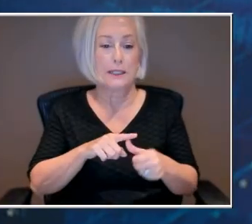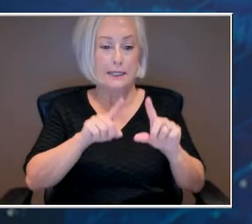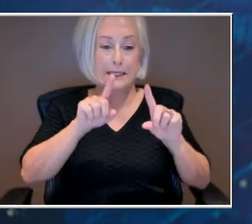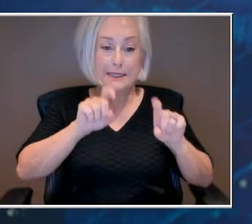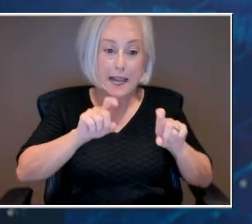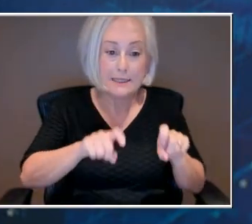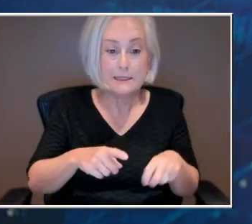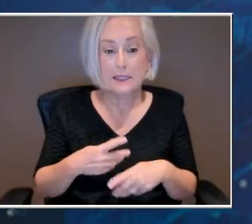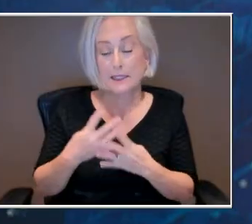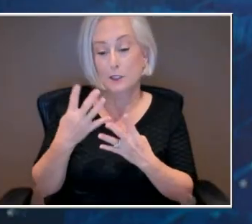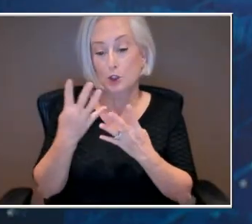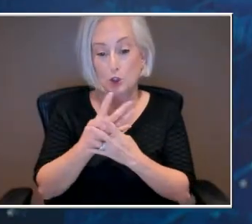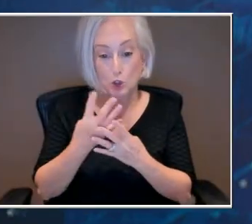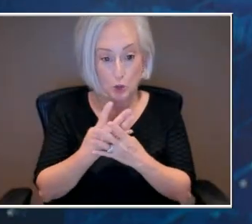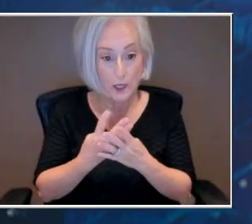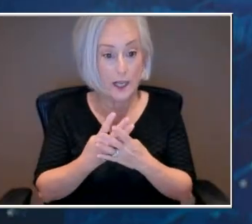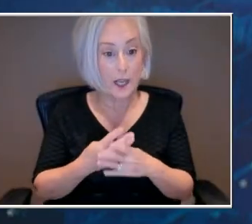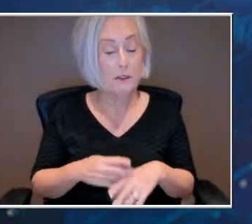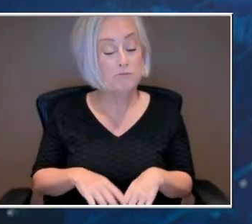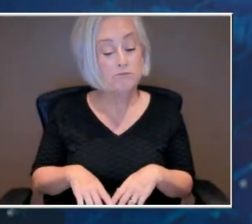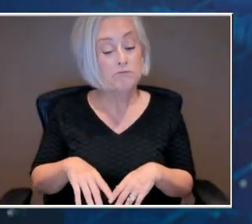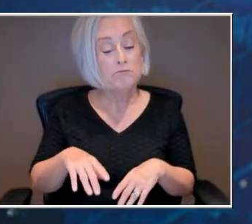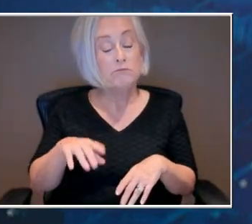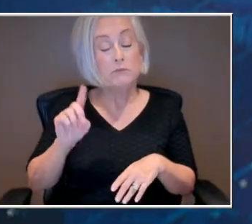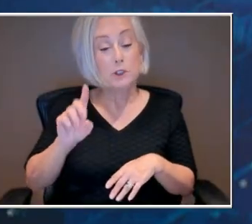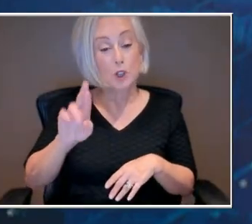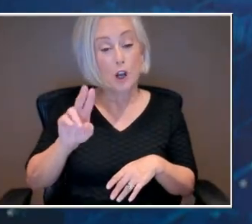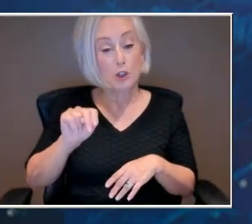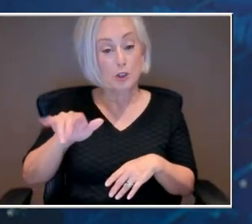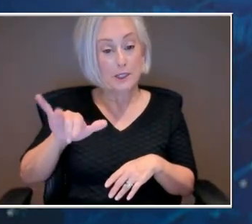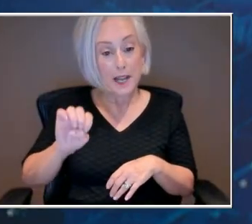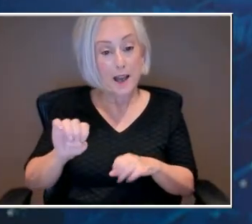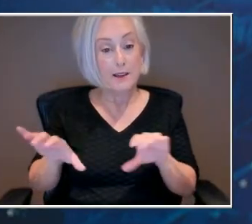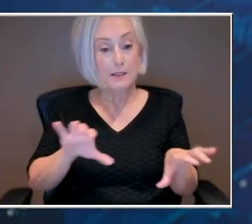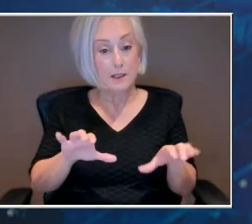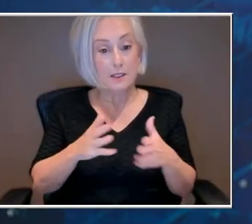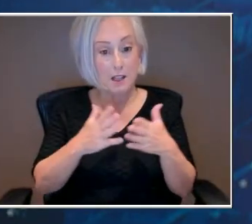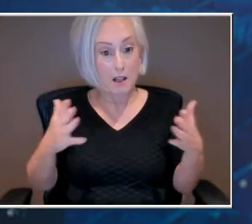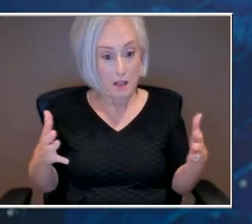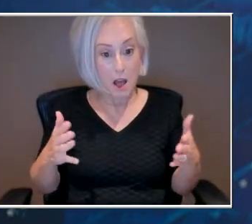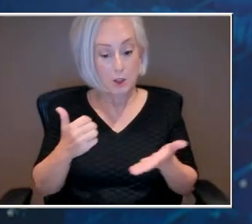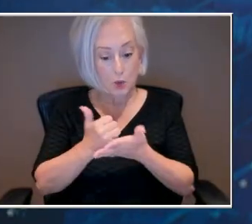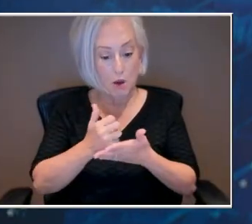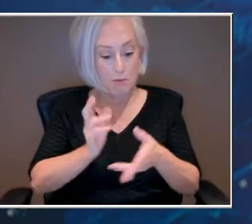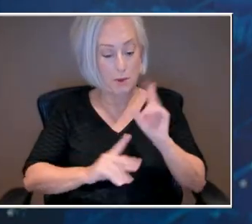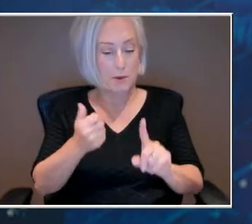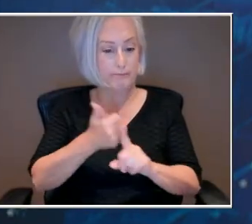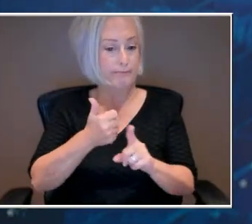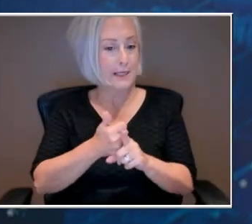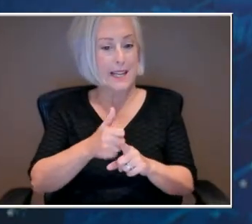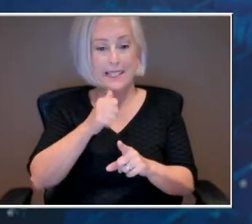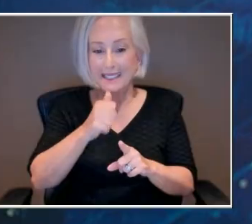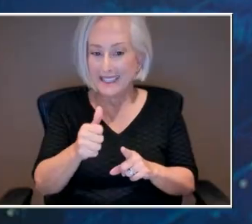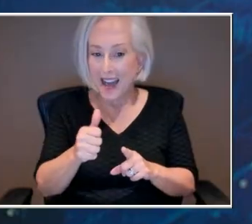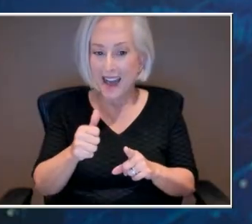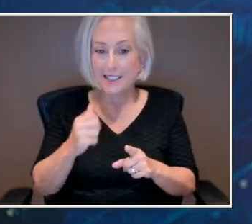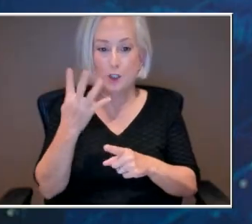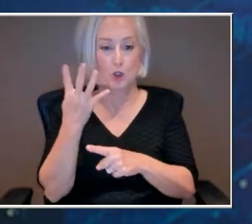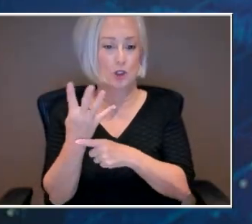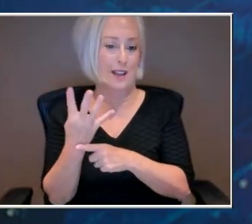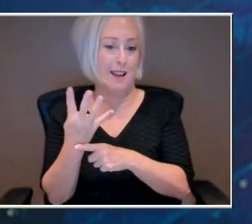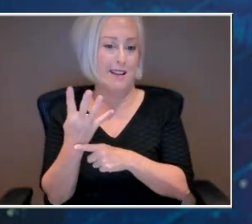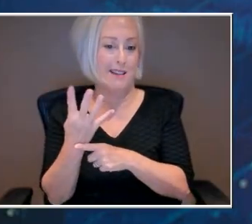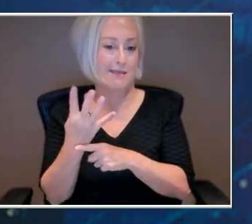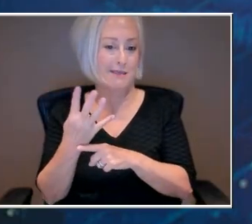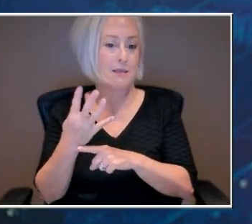even for patients who are not genetic positive to try to work on their risk of breast cancer and keep track of them. So that family history really helps us as physicians